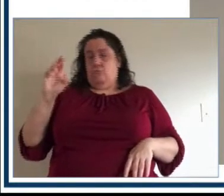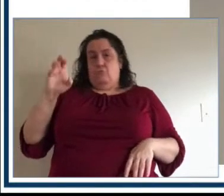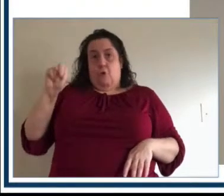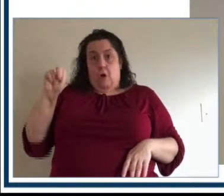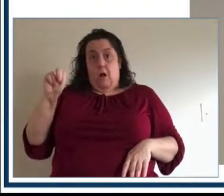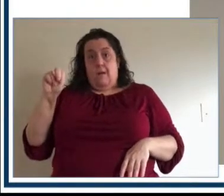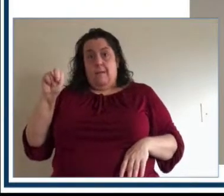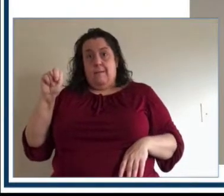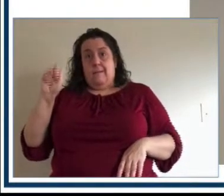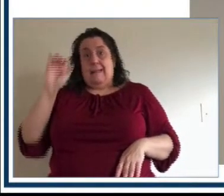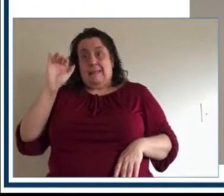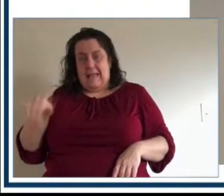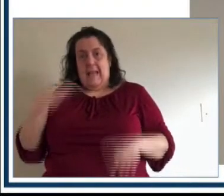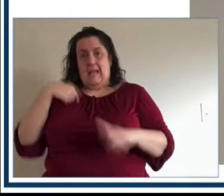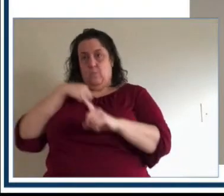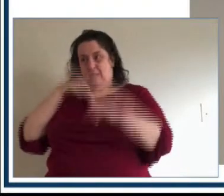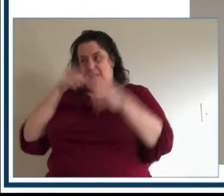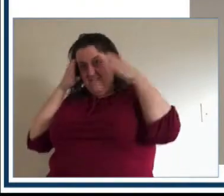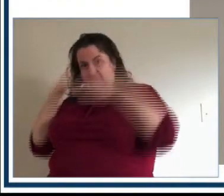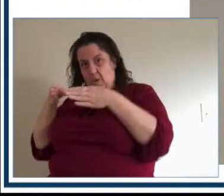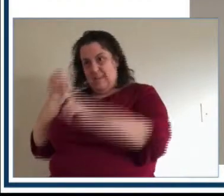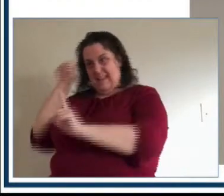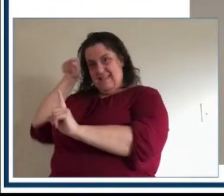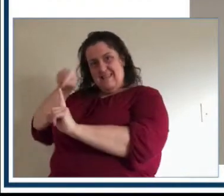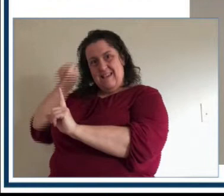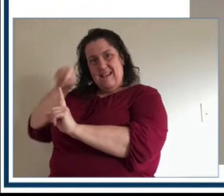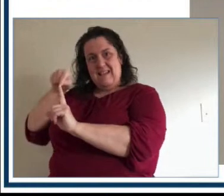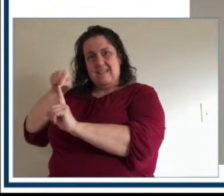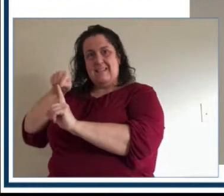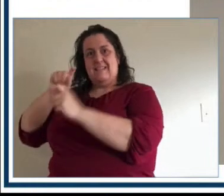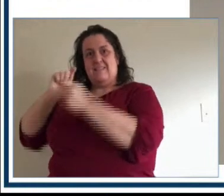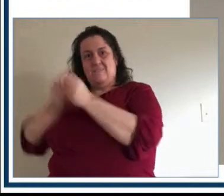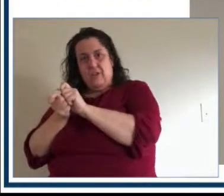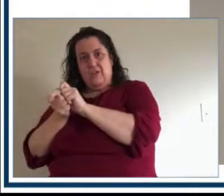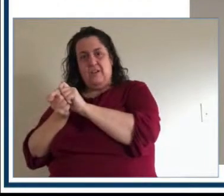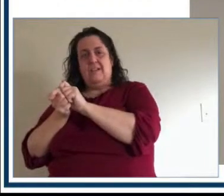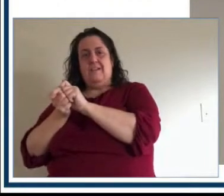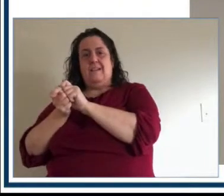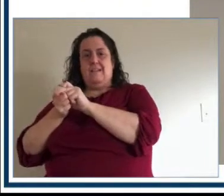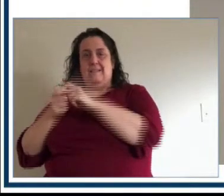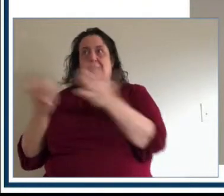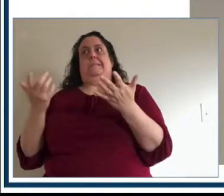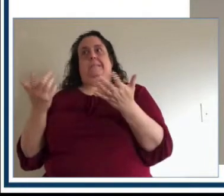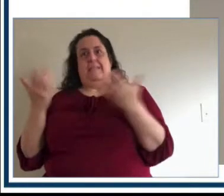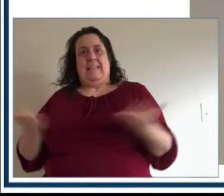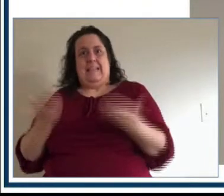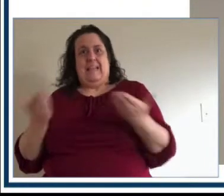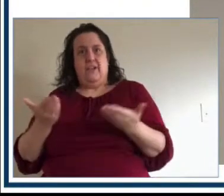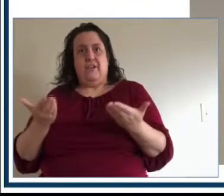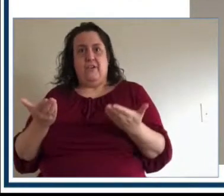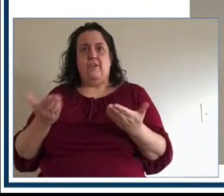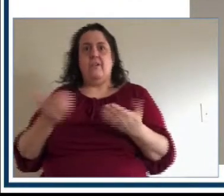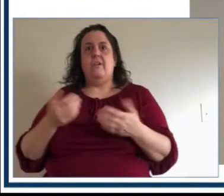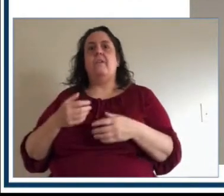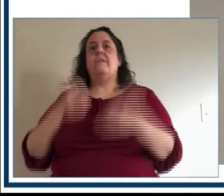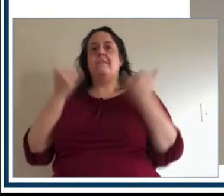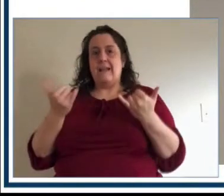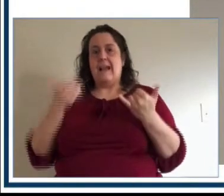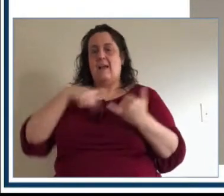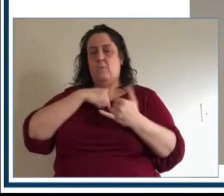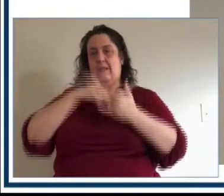what we want to put our focus on. It's unfortunate it's here, but it is, and so now we need to limit its ability to spread any